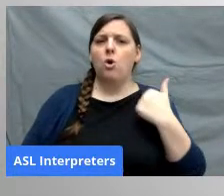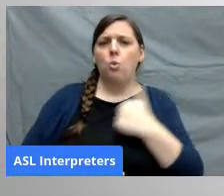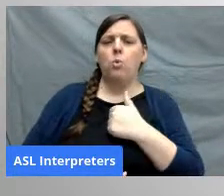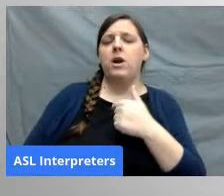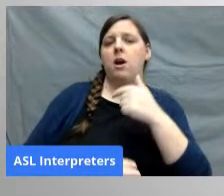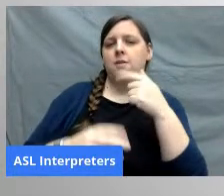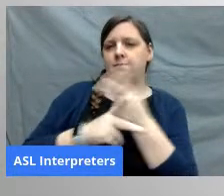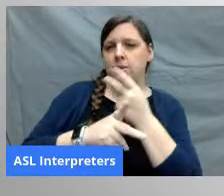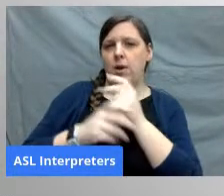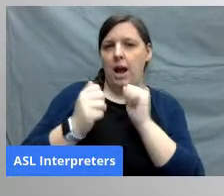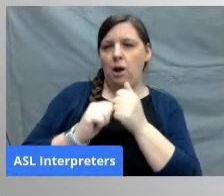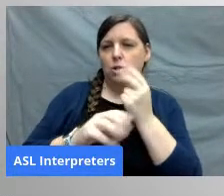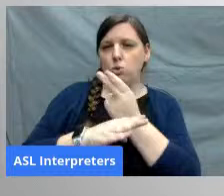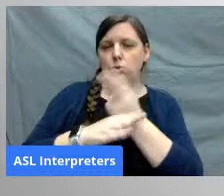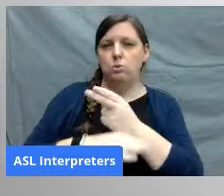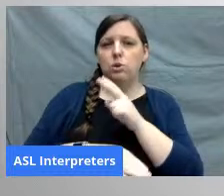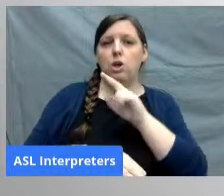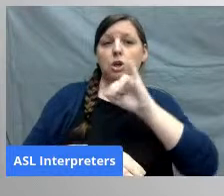for that purpose.